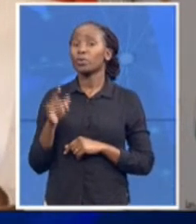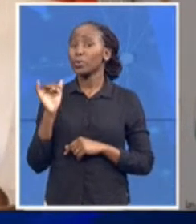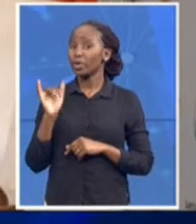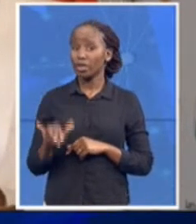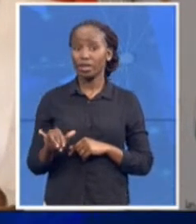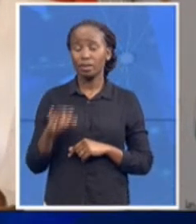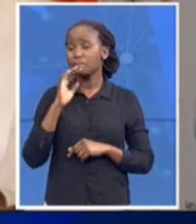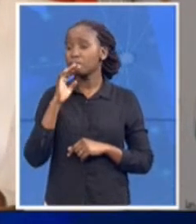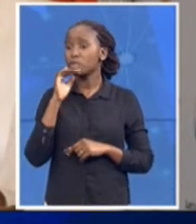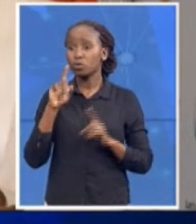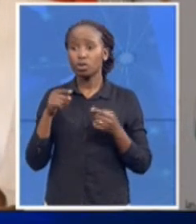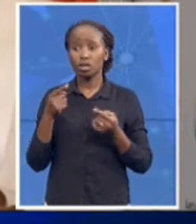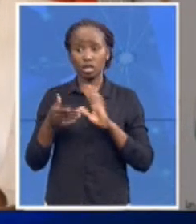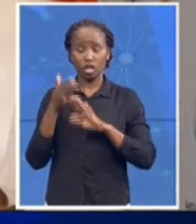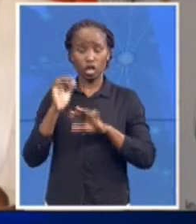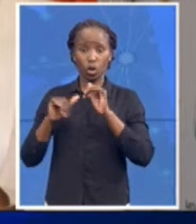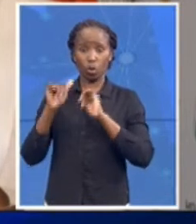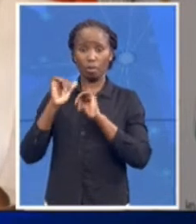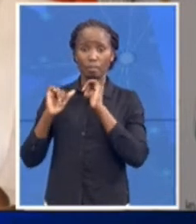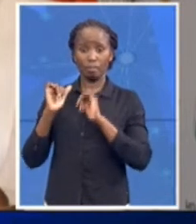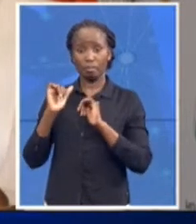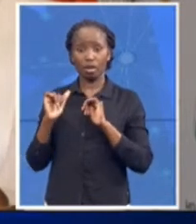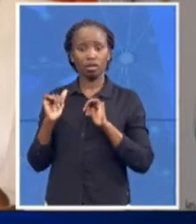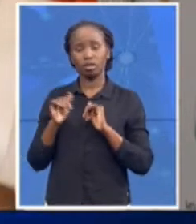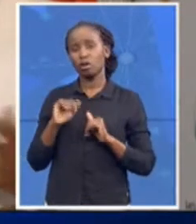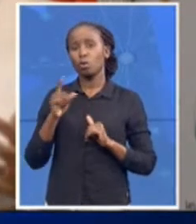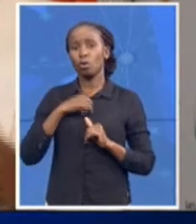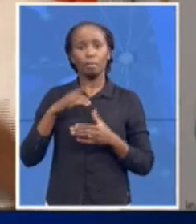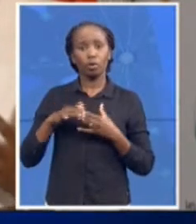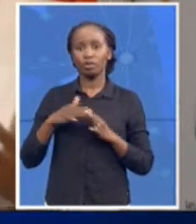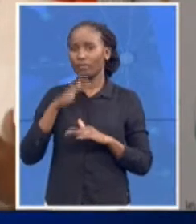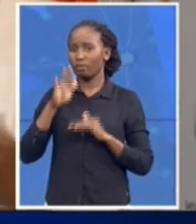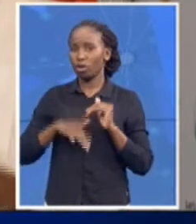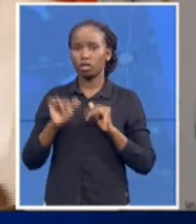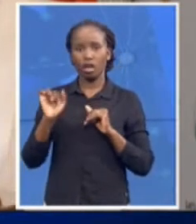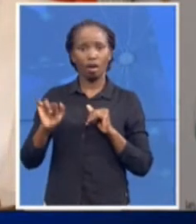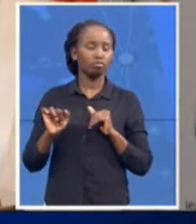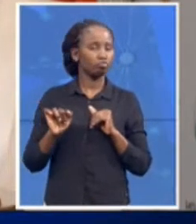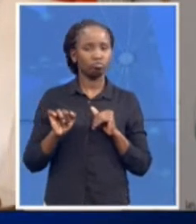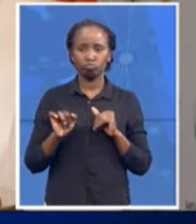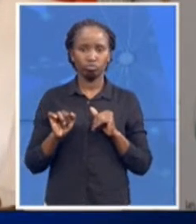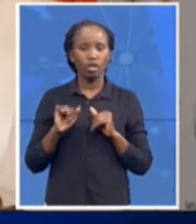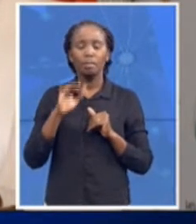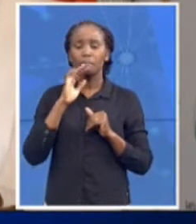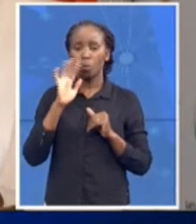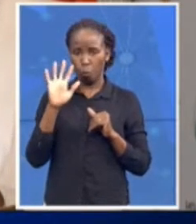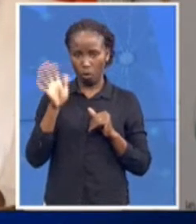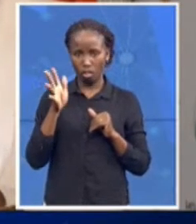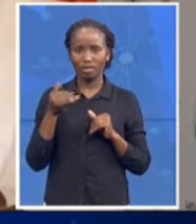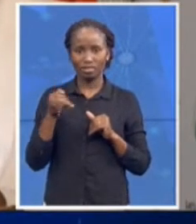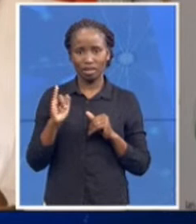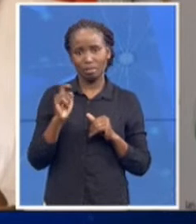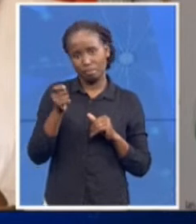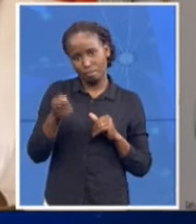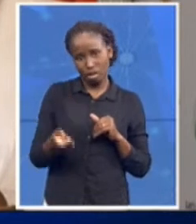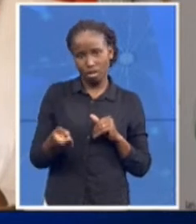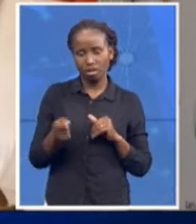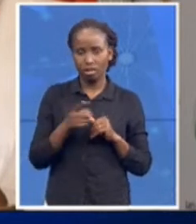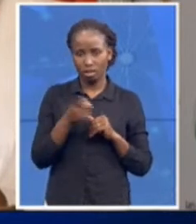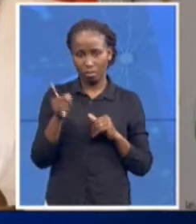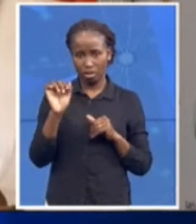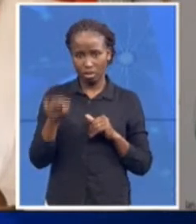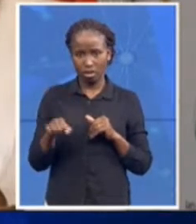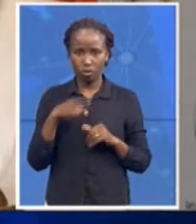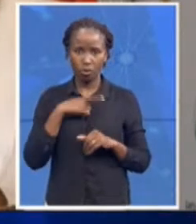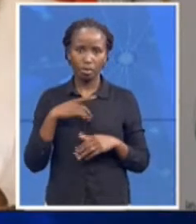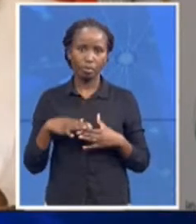that was not their fault. At the time that and at that point in time, we had not discovered the